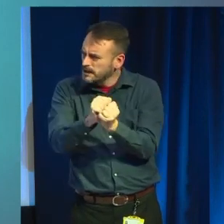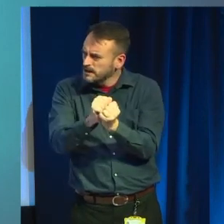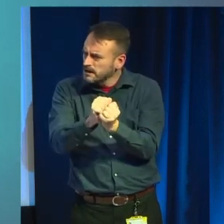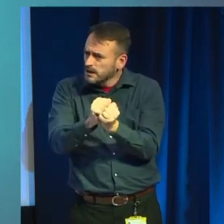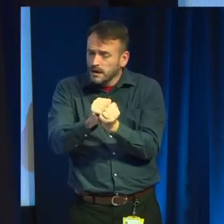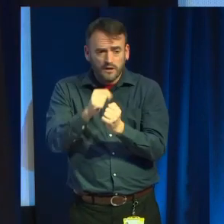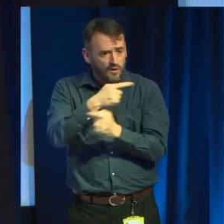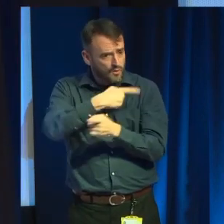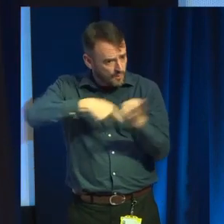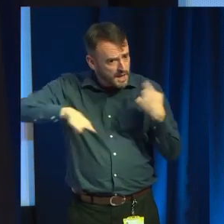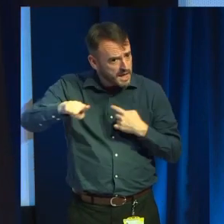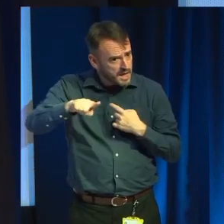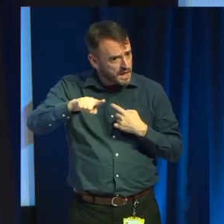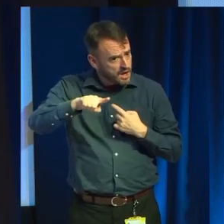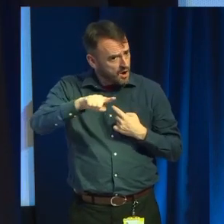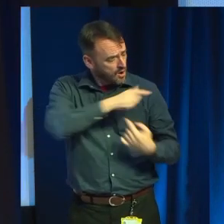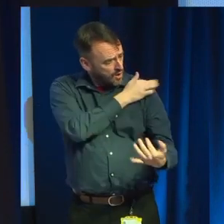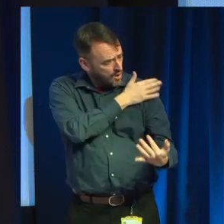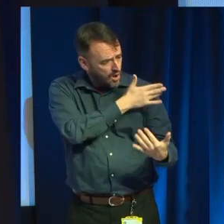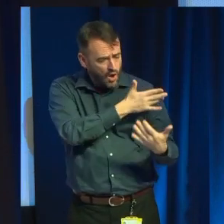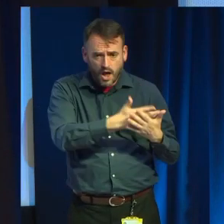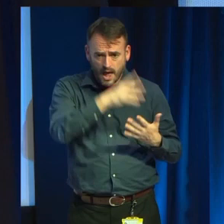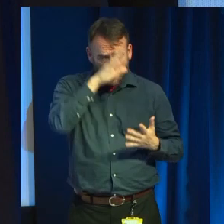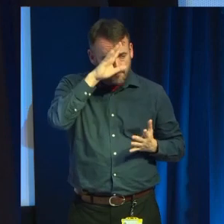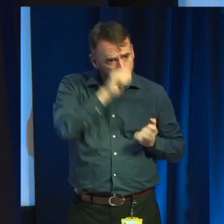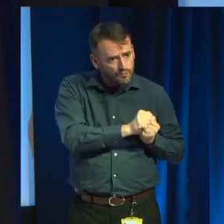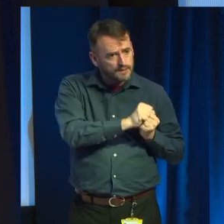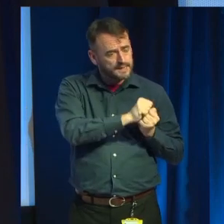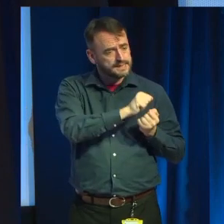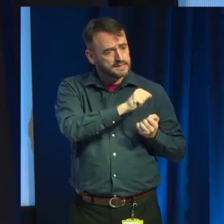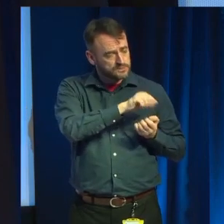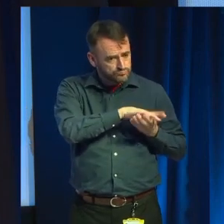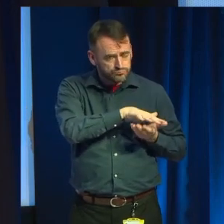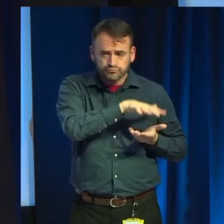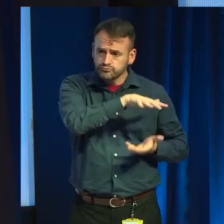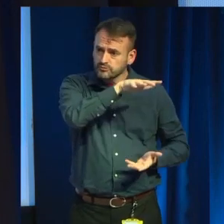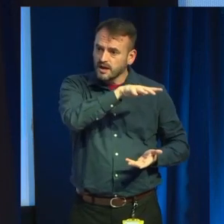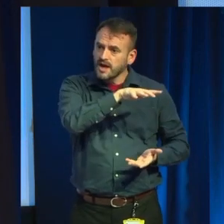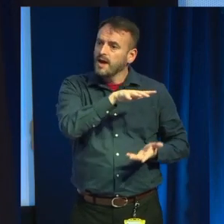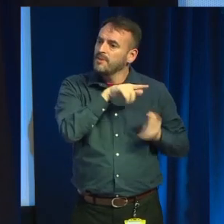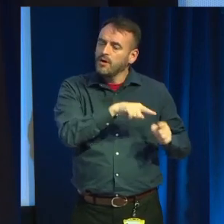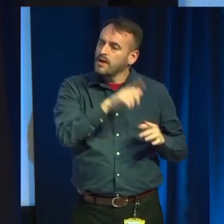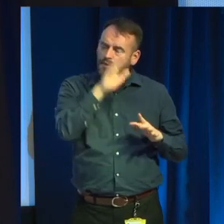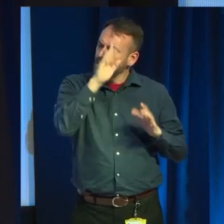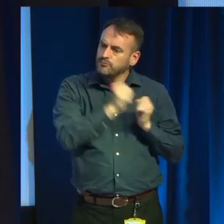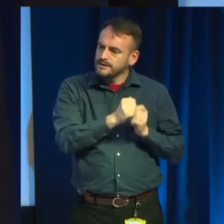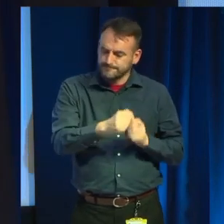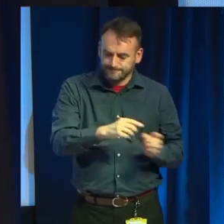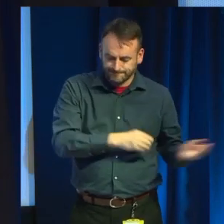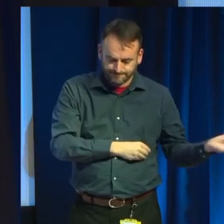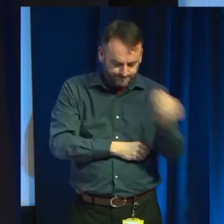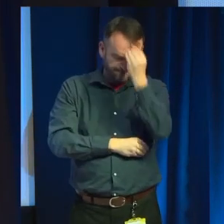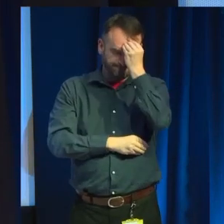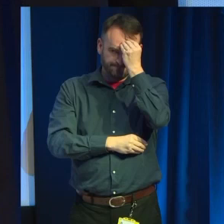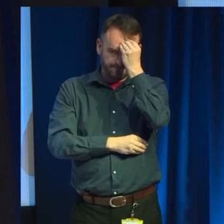the years, and they just keep piling up, and you can't have them in the front of your head all the time, otherwise you wouldn't be able to function. And